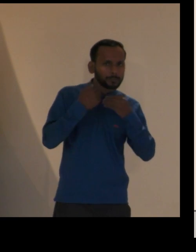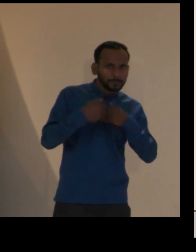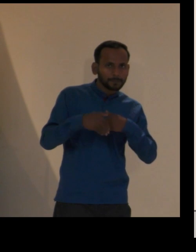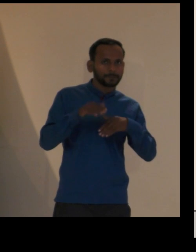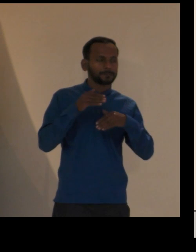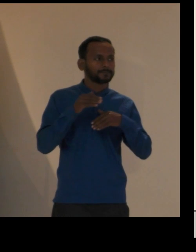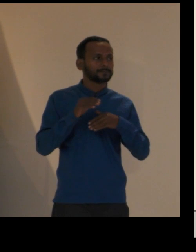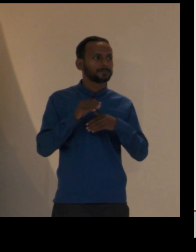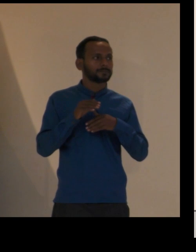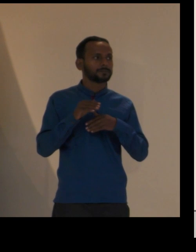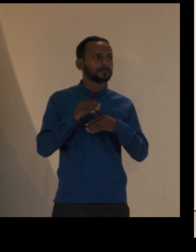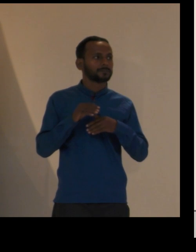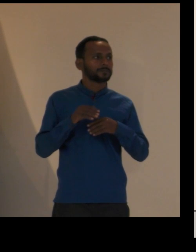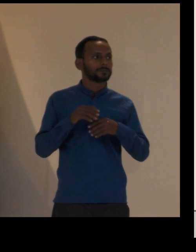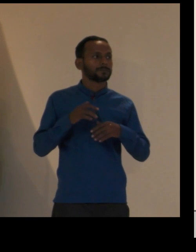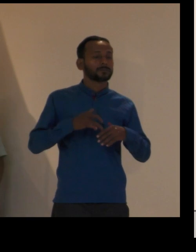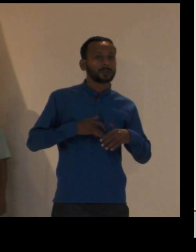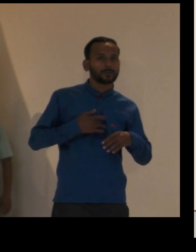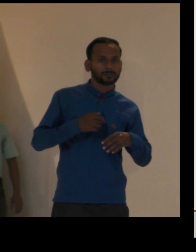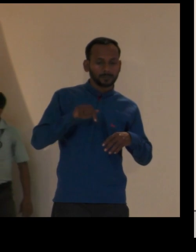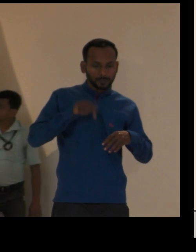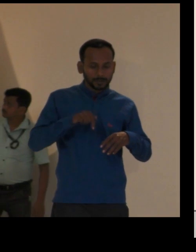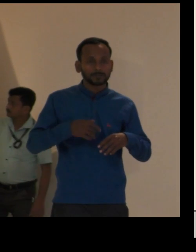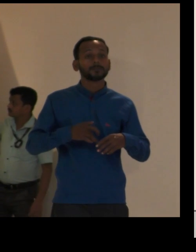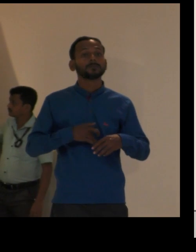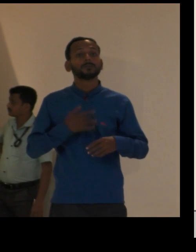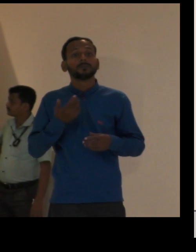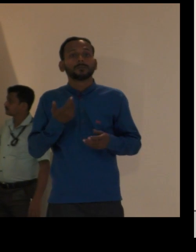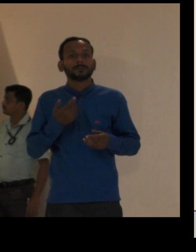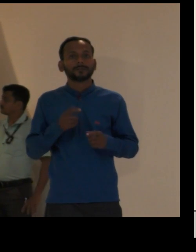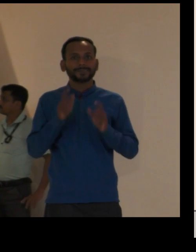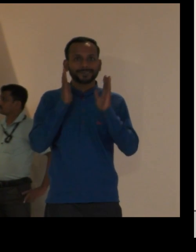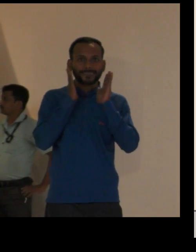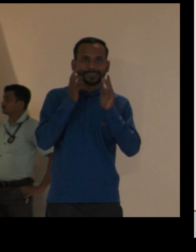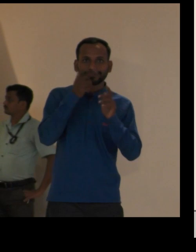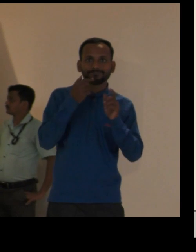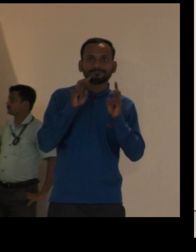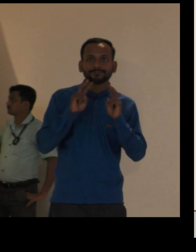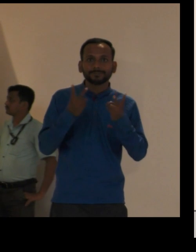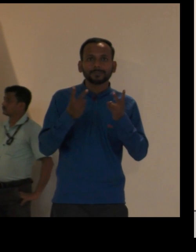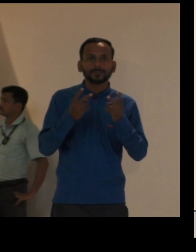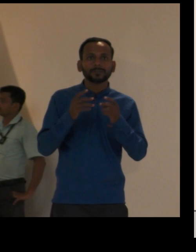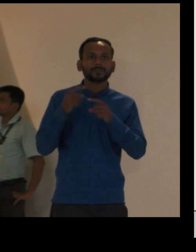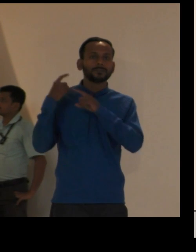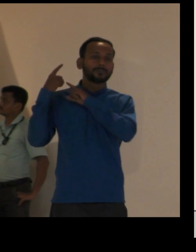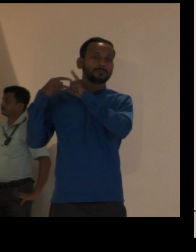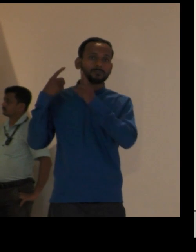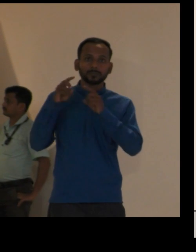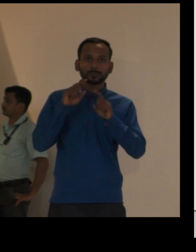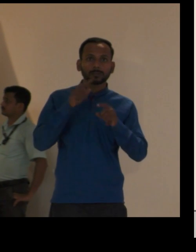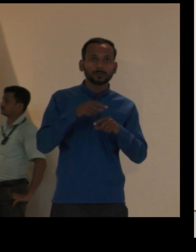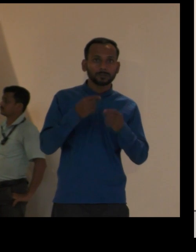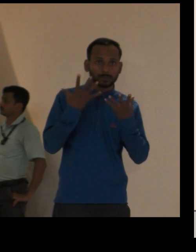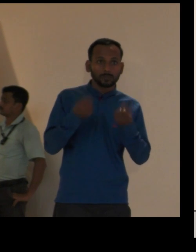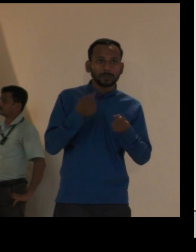made me feel that I should be there is that expression, what is the historical necessity at this point